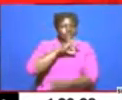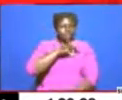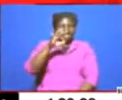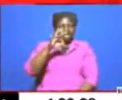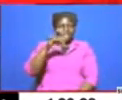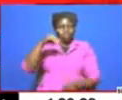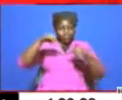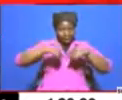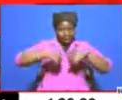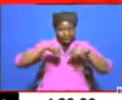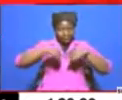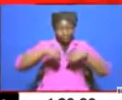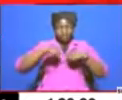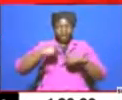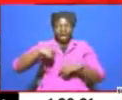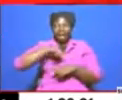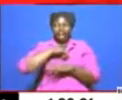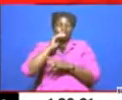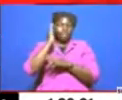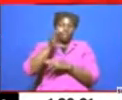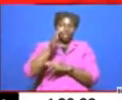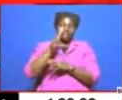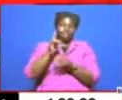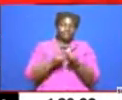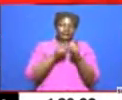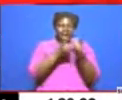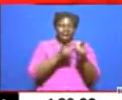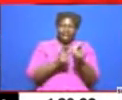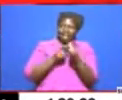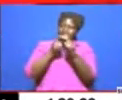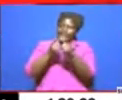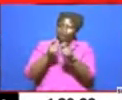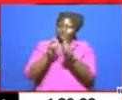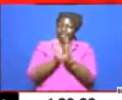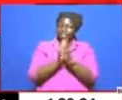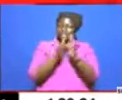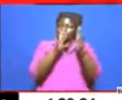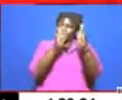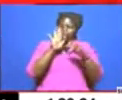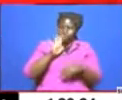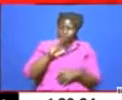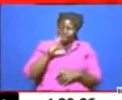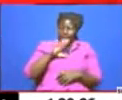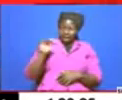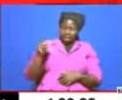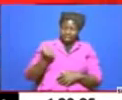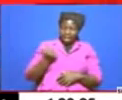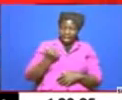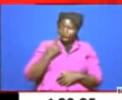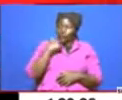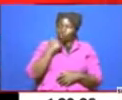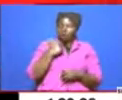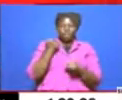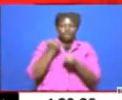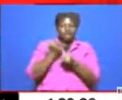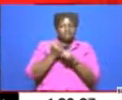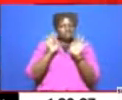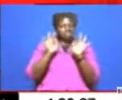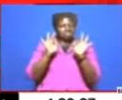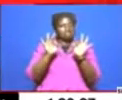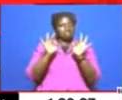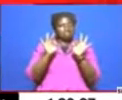today we shall be conferring awards to celebrate women and girls who have done exemplary work